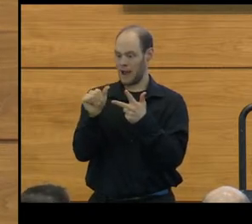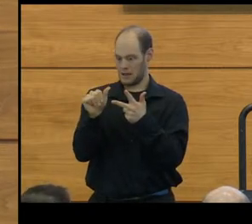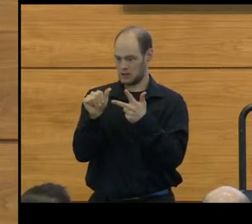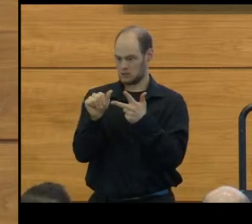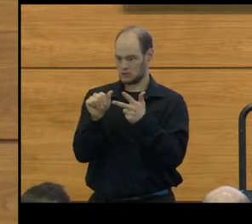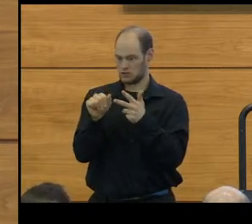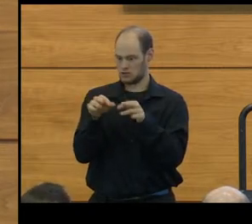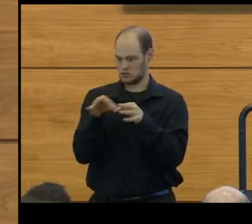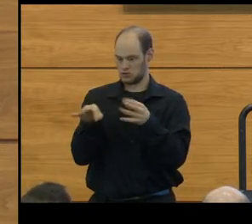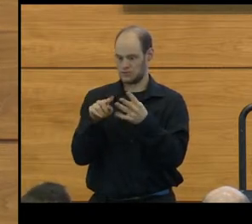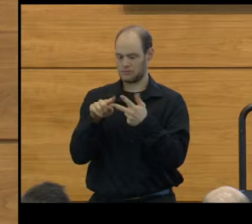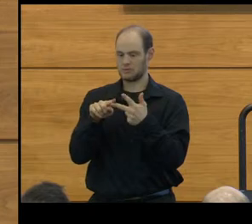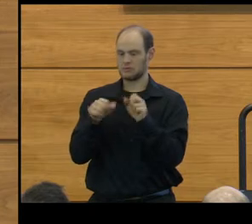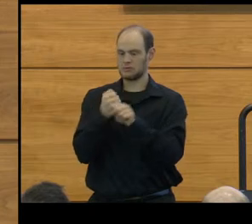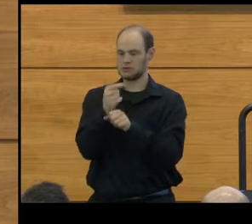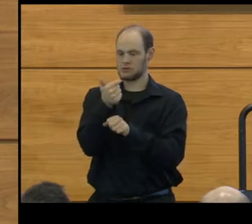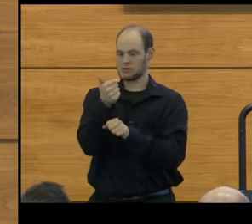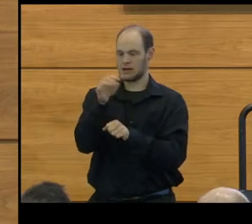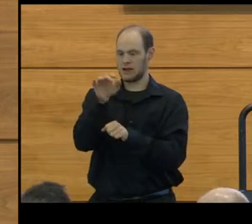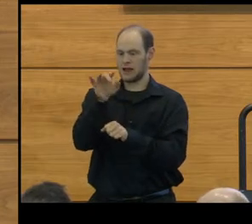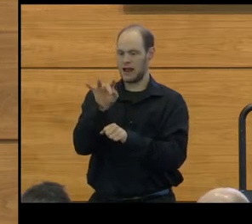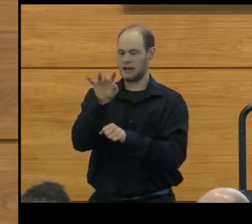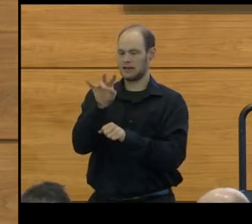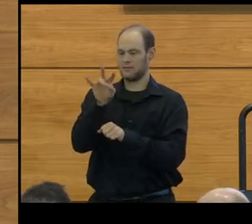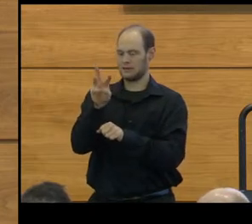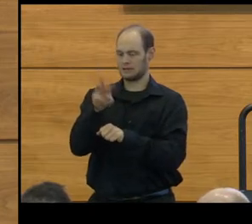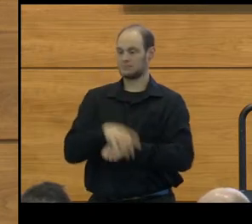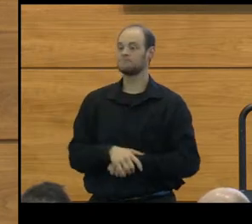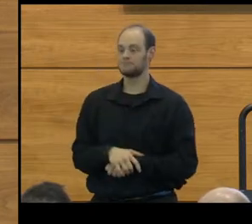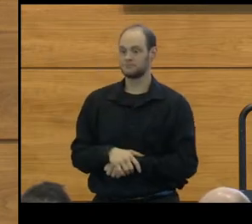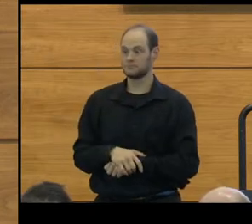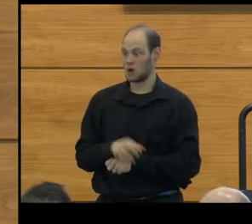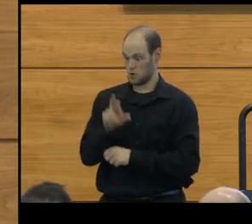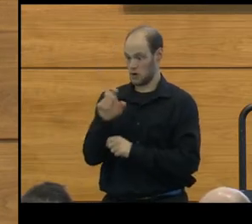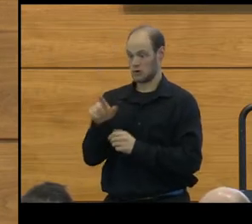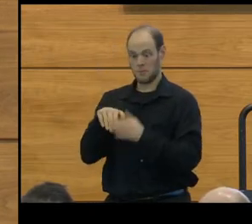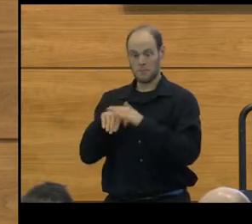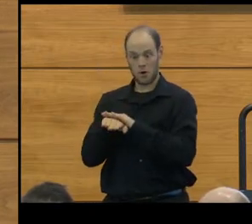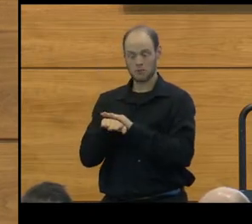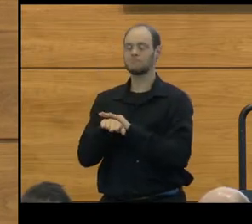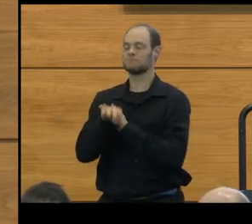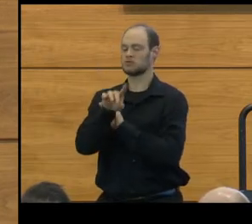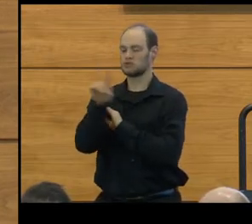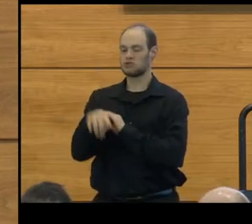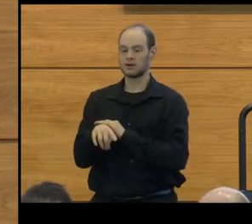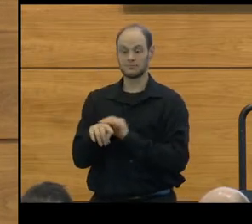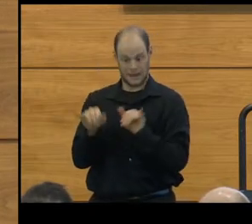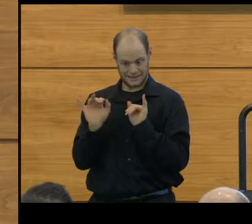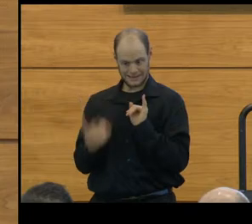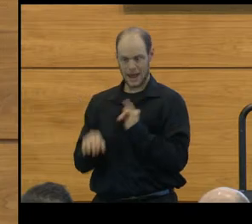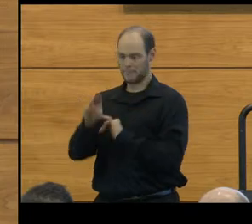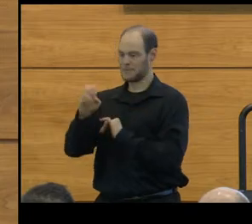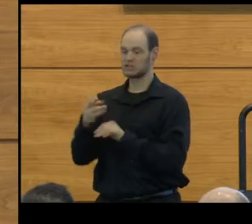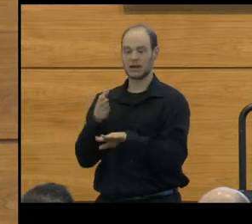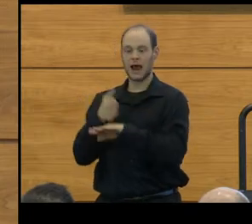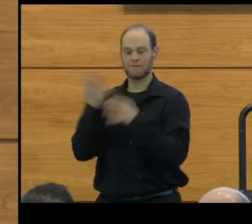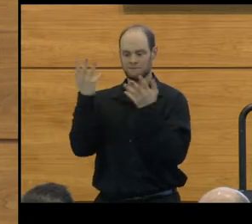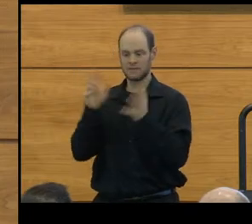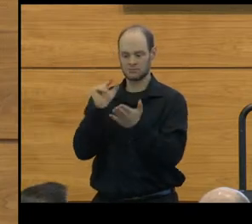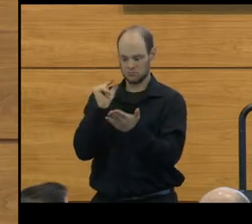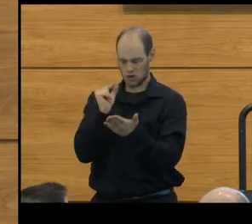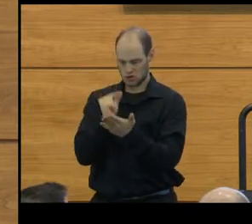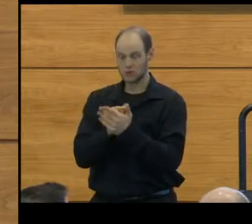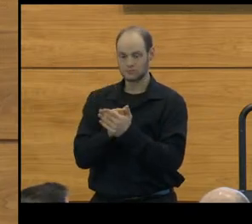Arts degree in 1876. Russel was born in Detroit and remained in Michigan after